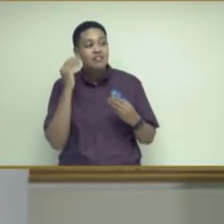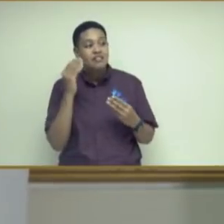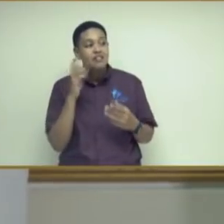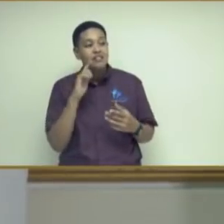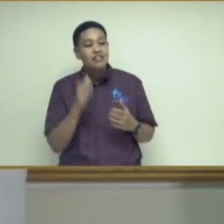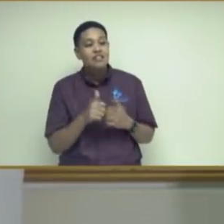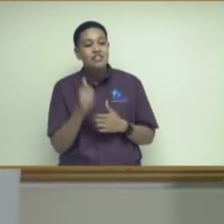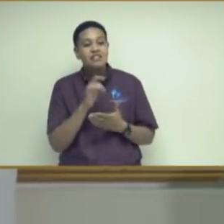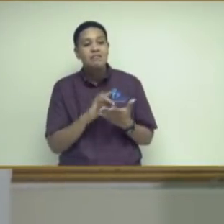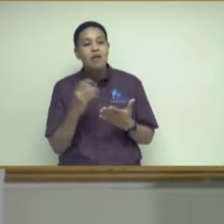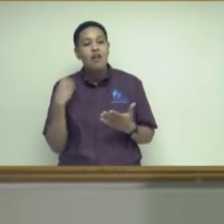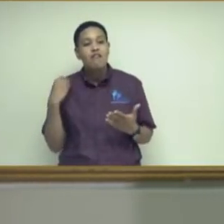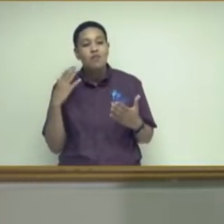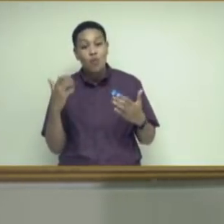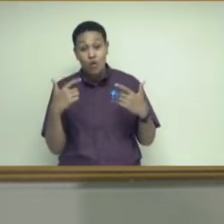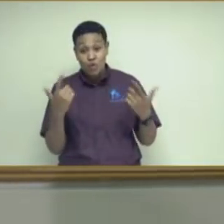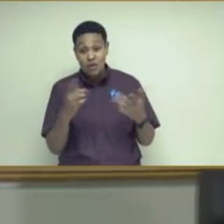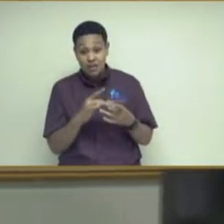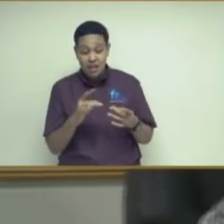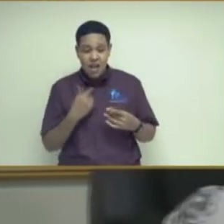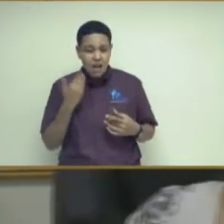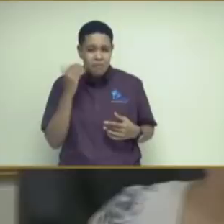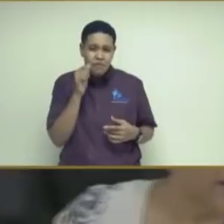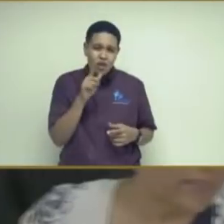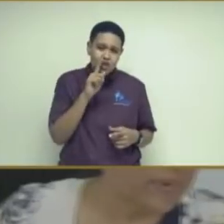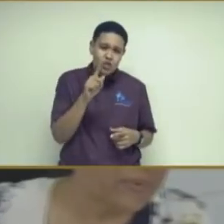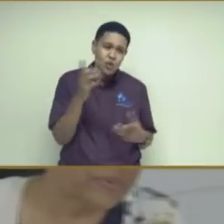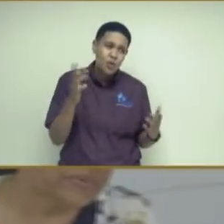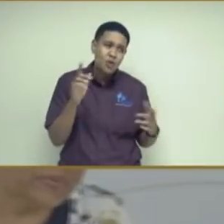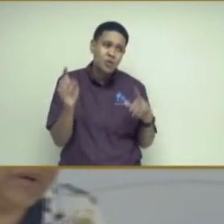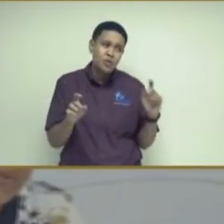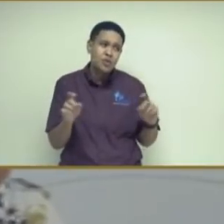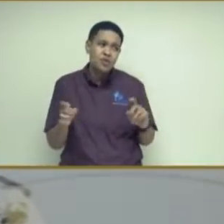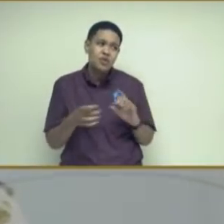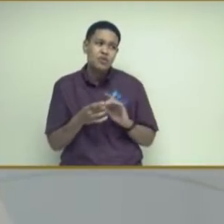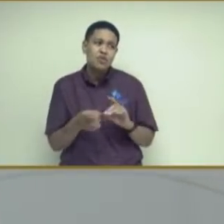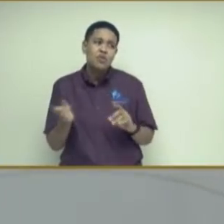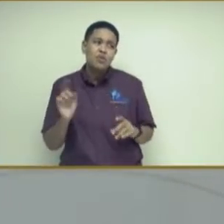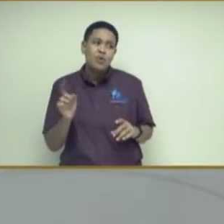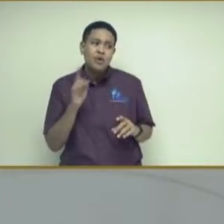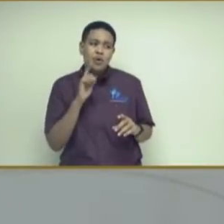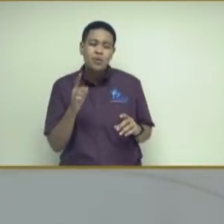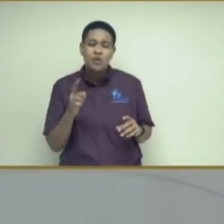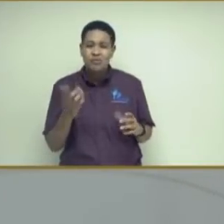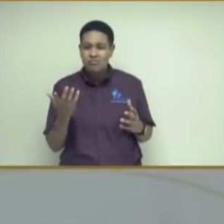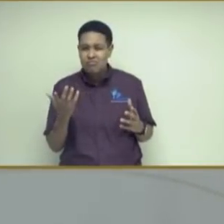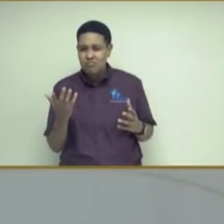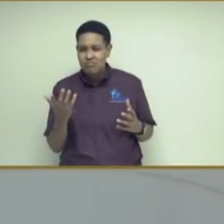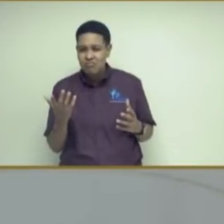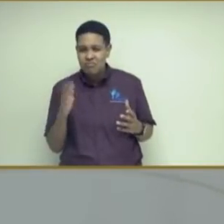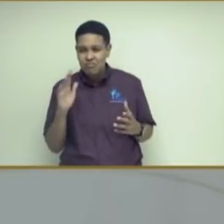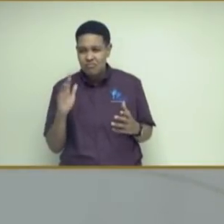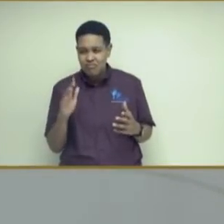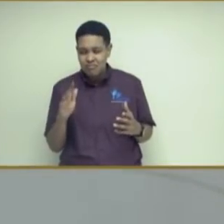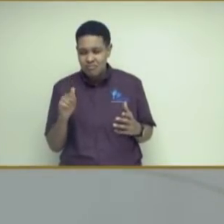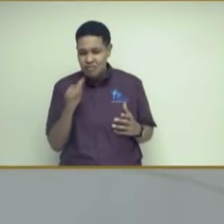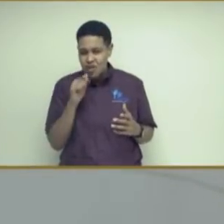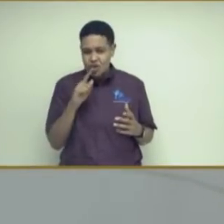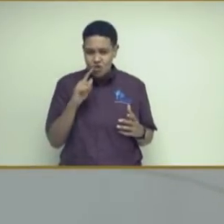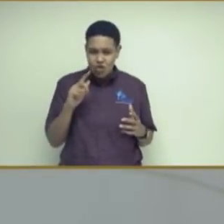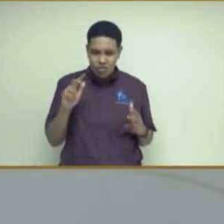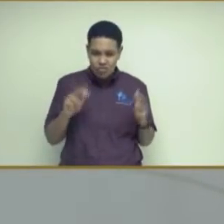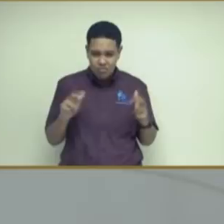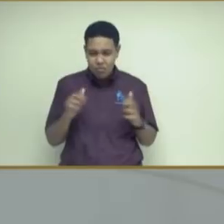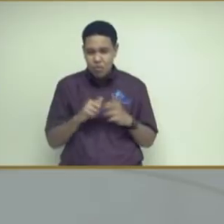you want to go ahead and respond to that? I'm not sure what was the question about. Where was the discrepancy with the